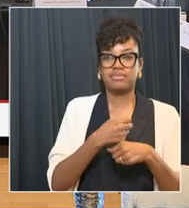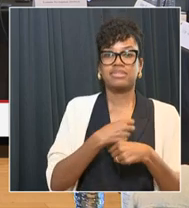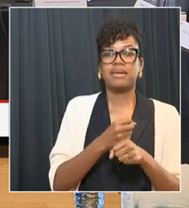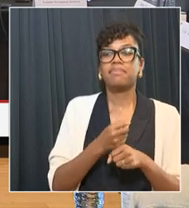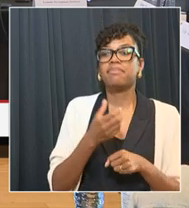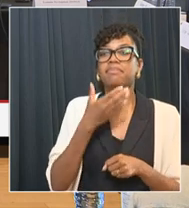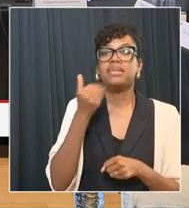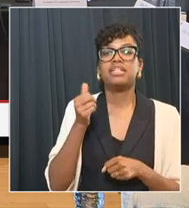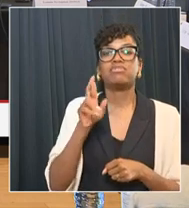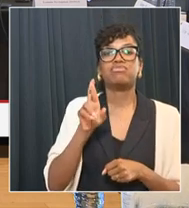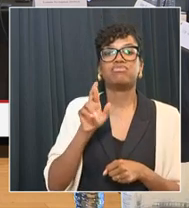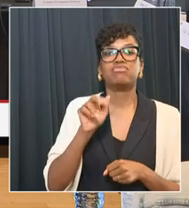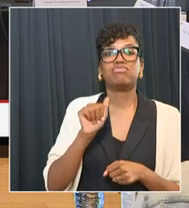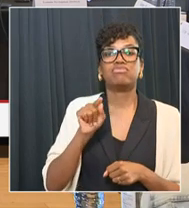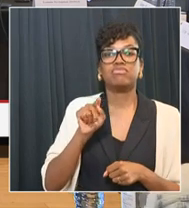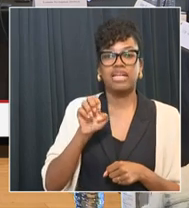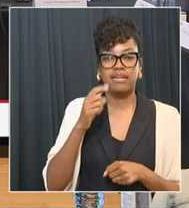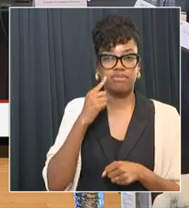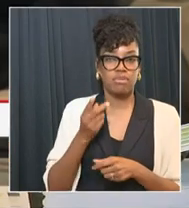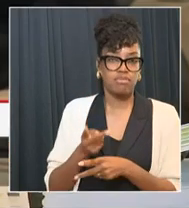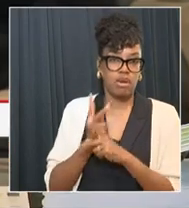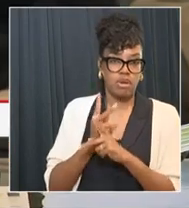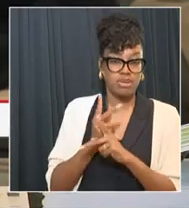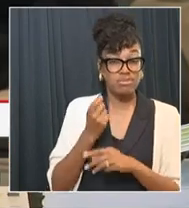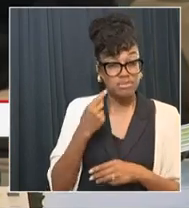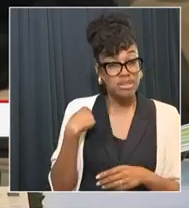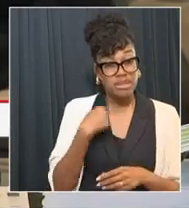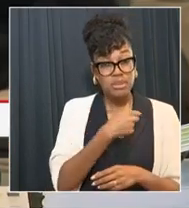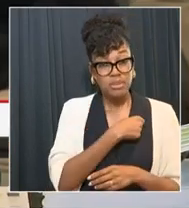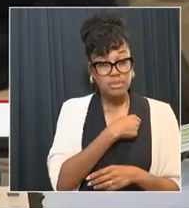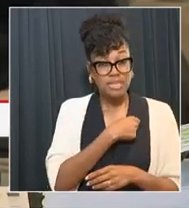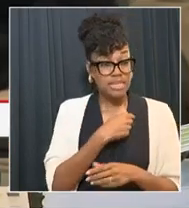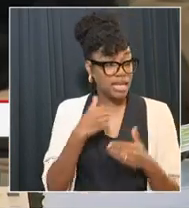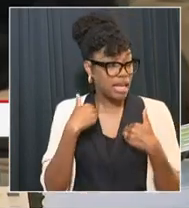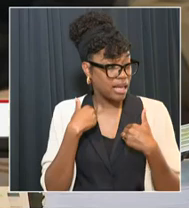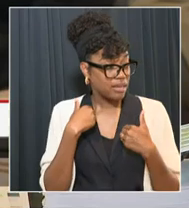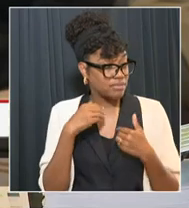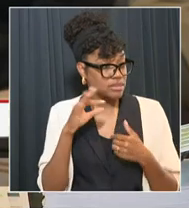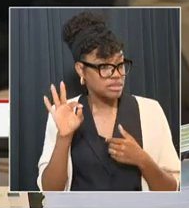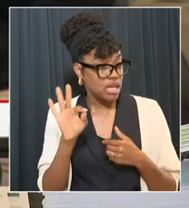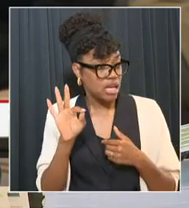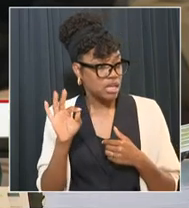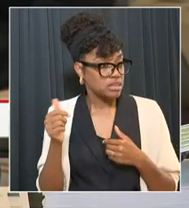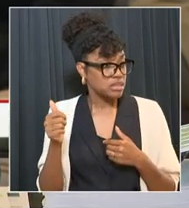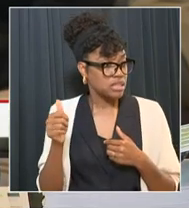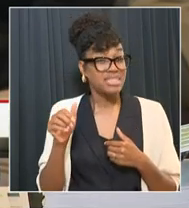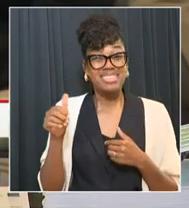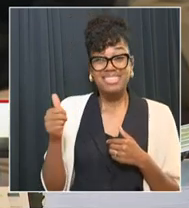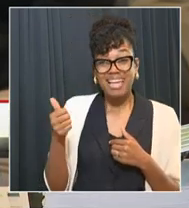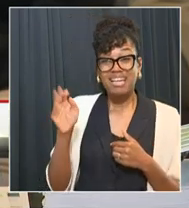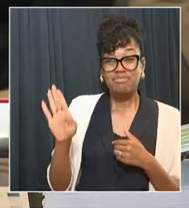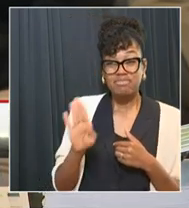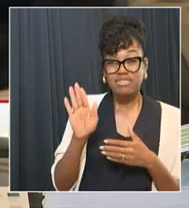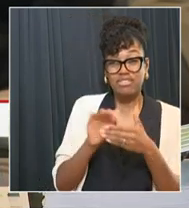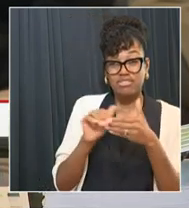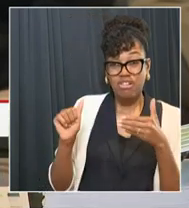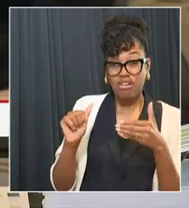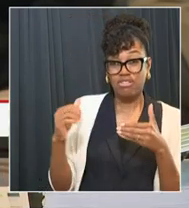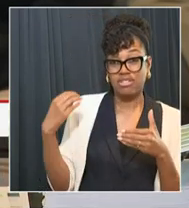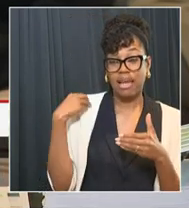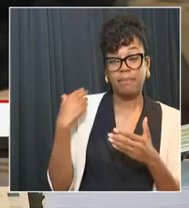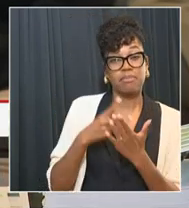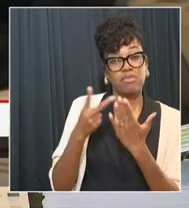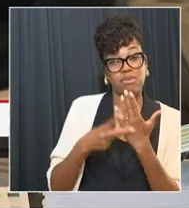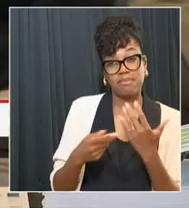borrowing. And we have a lot of borrowing. We have a 10 or 9 billion? 10 billion. A $10 billion capital program.